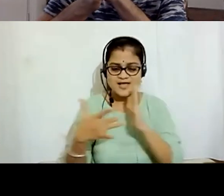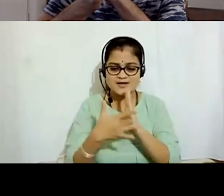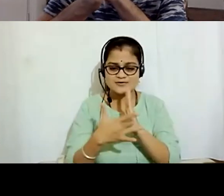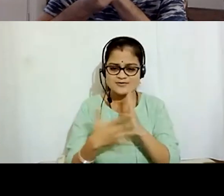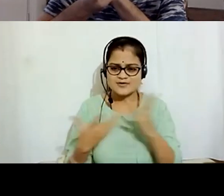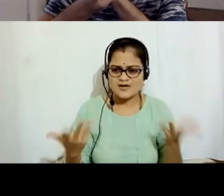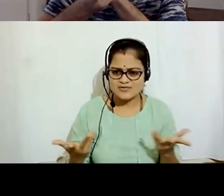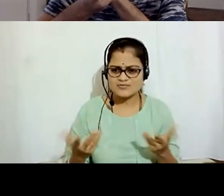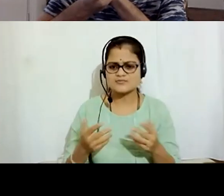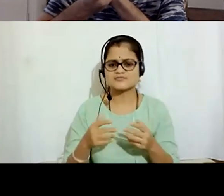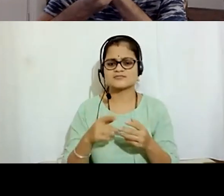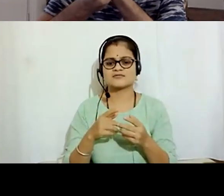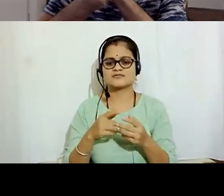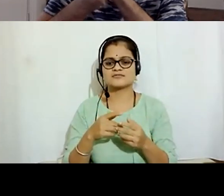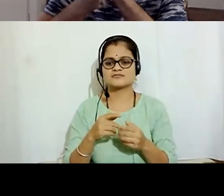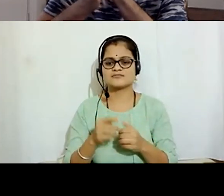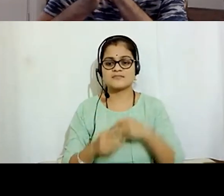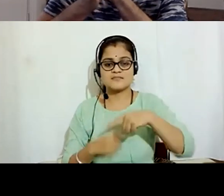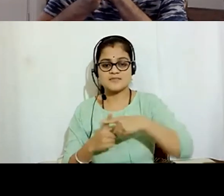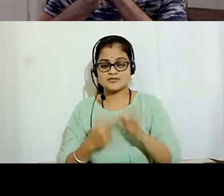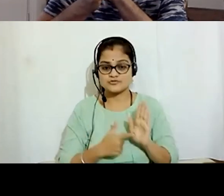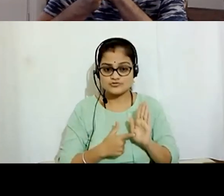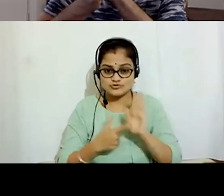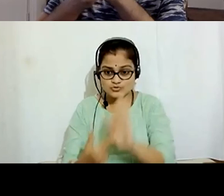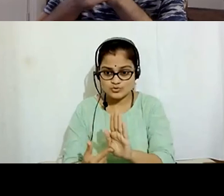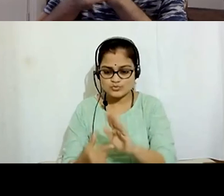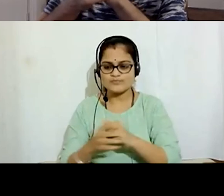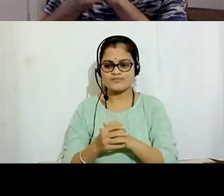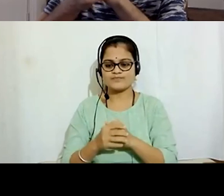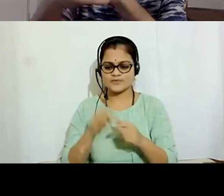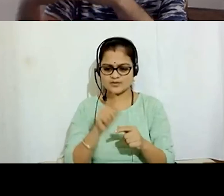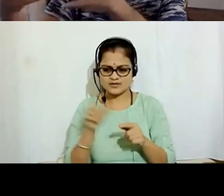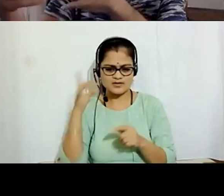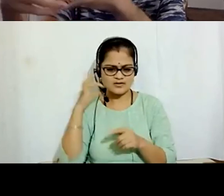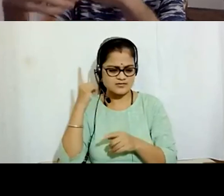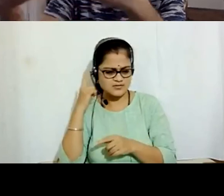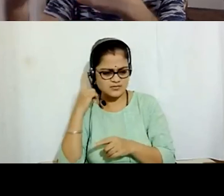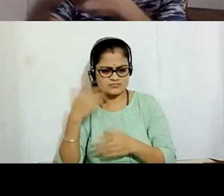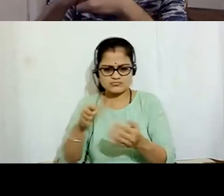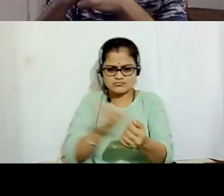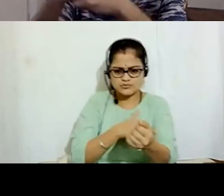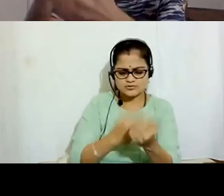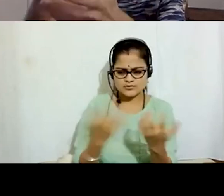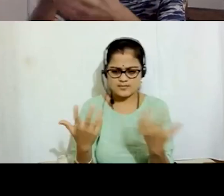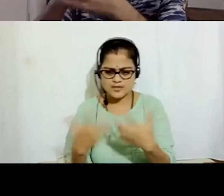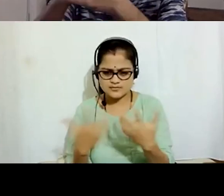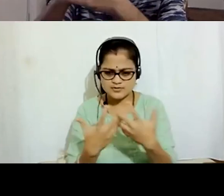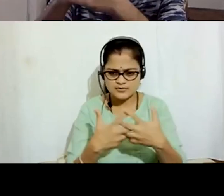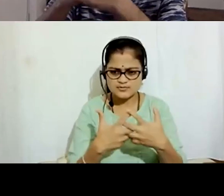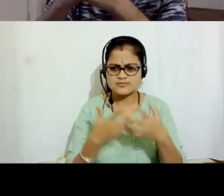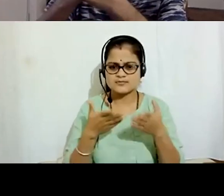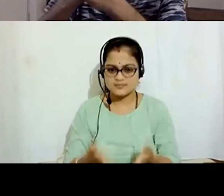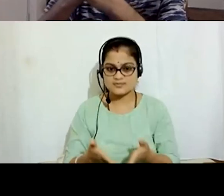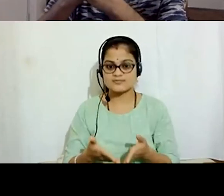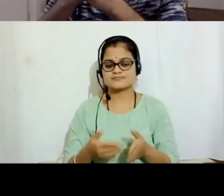be, the approaches, the way you think about music, the composition, the arrangement, and everything, as you're going to see